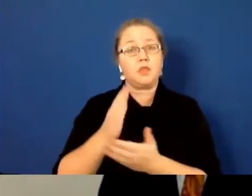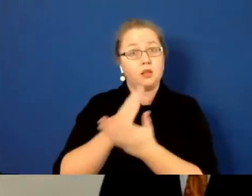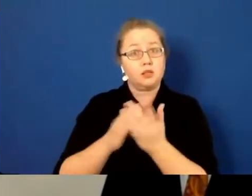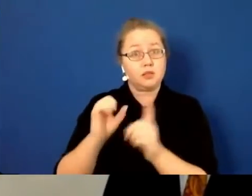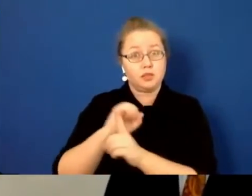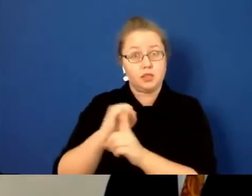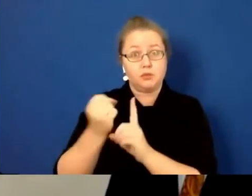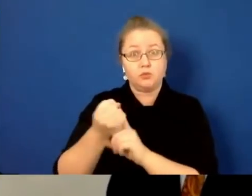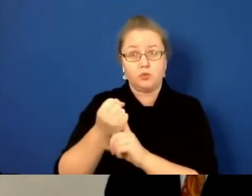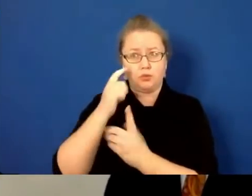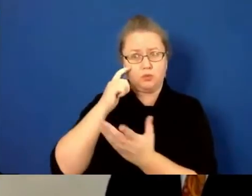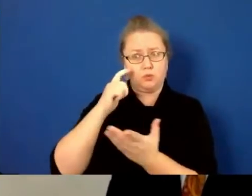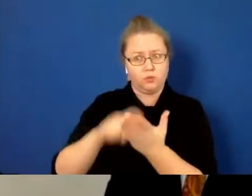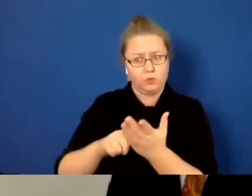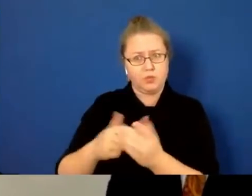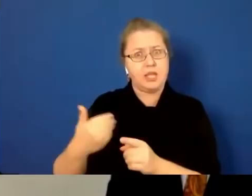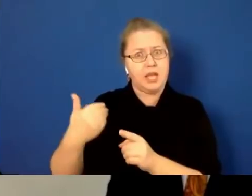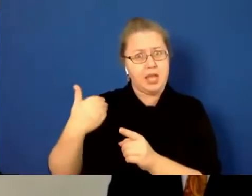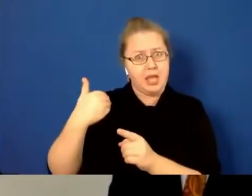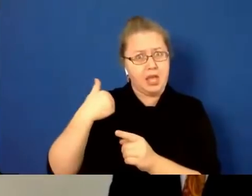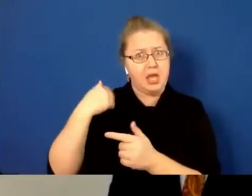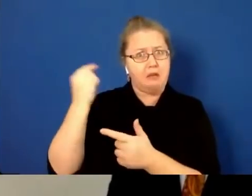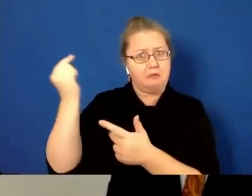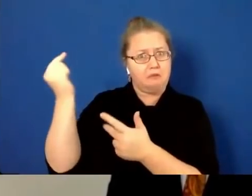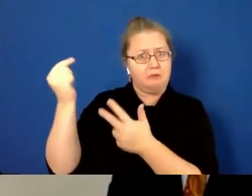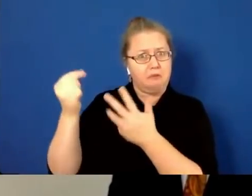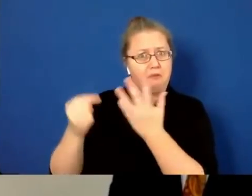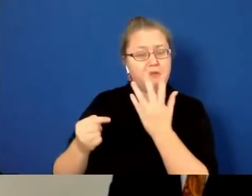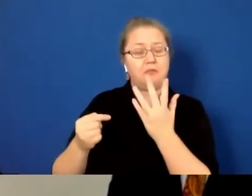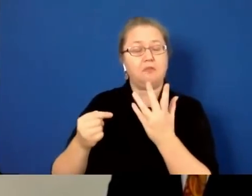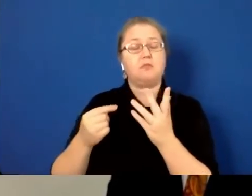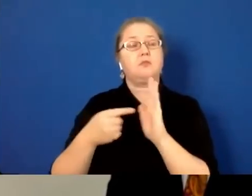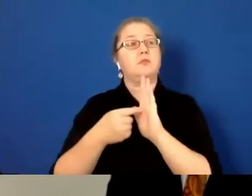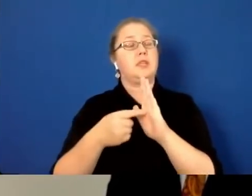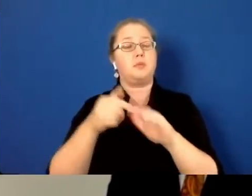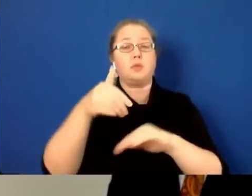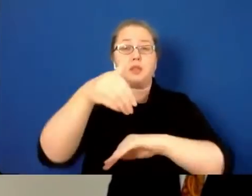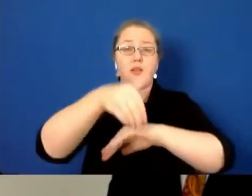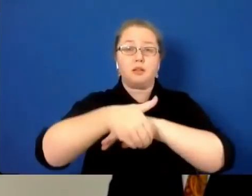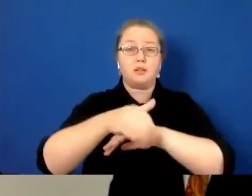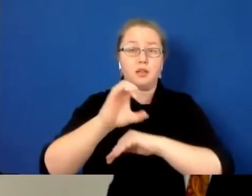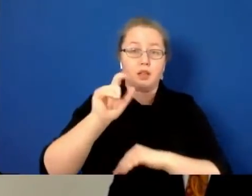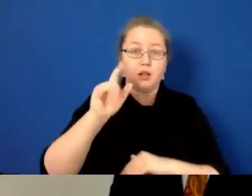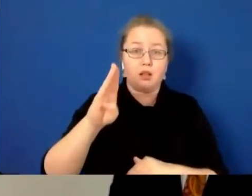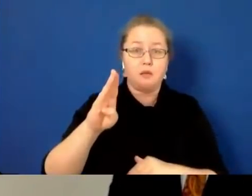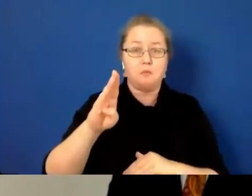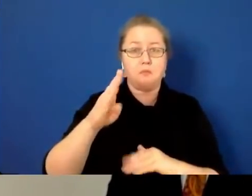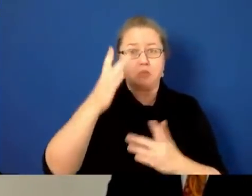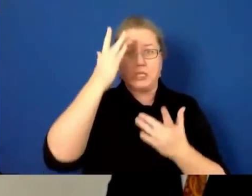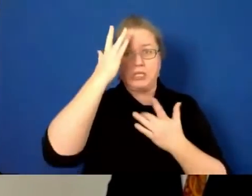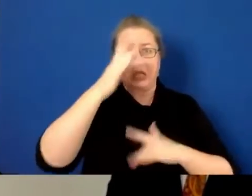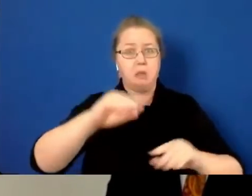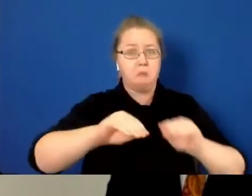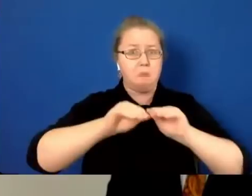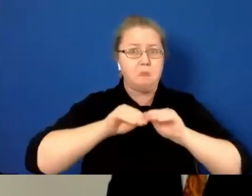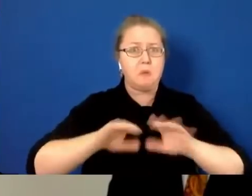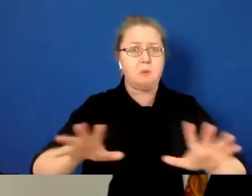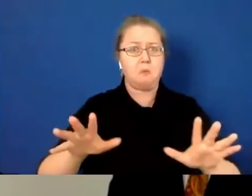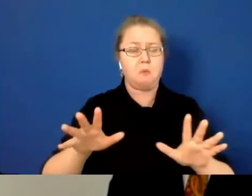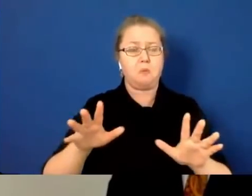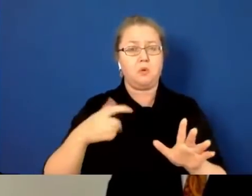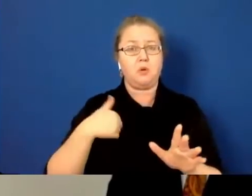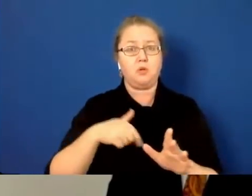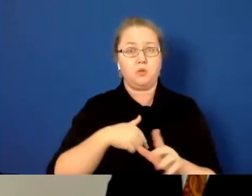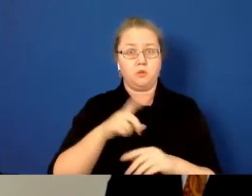to. Our plan, which we've worked on together across the province when we started our restart, was it goes in one